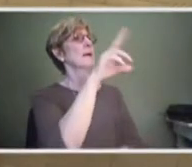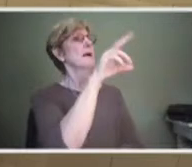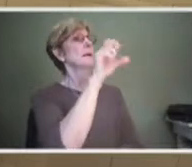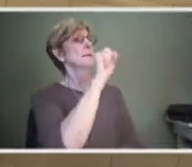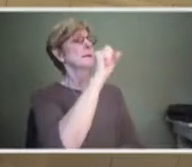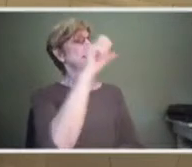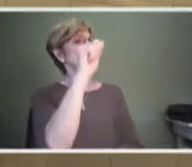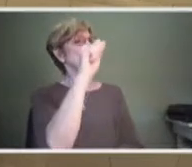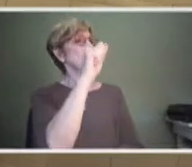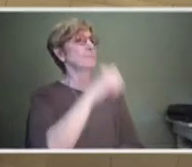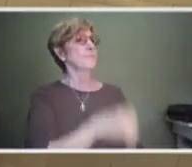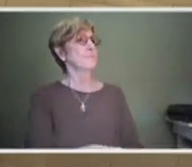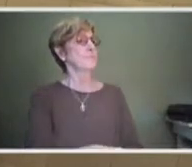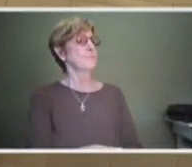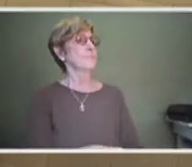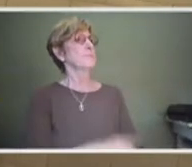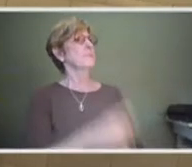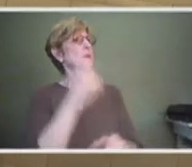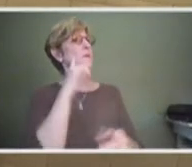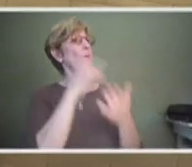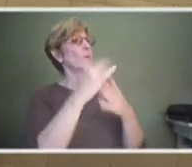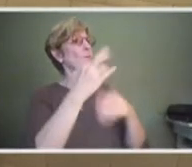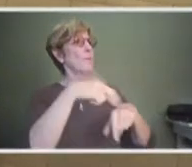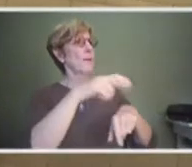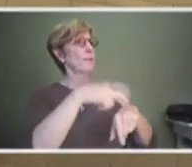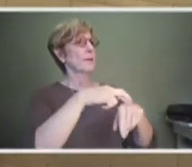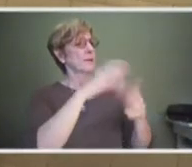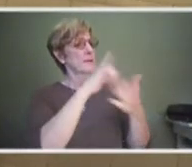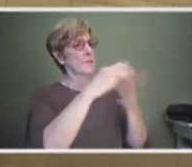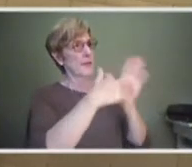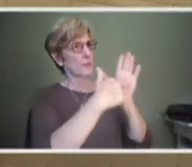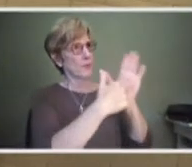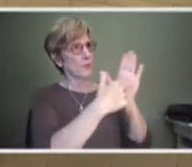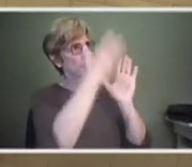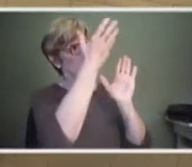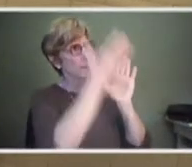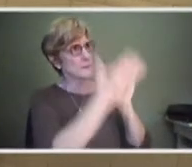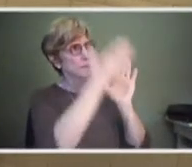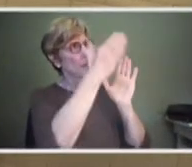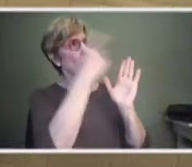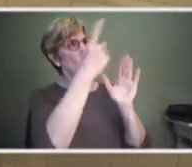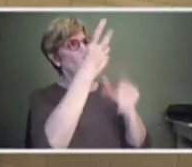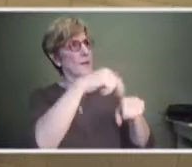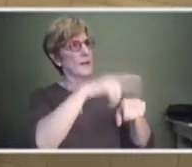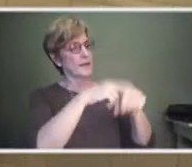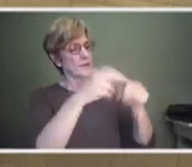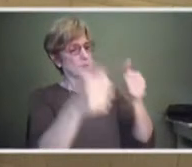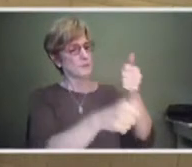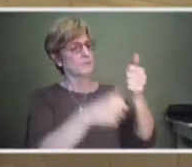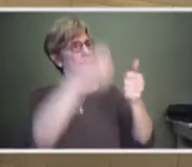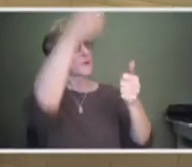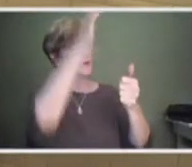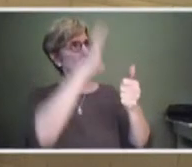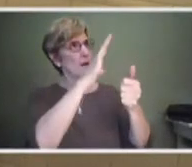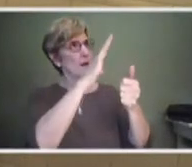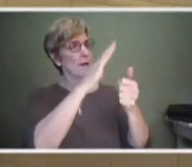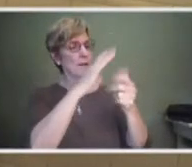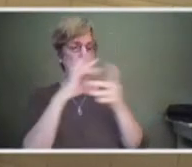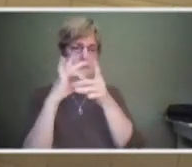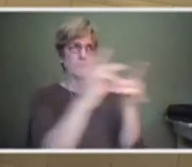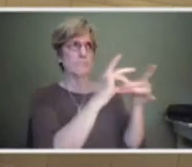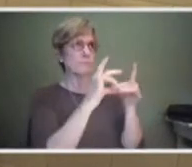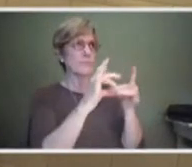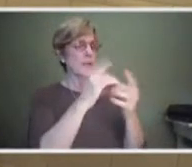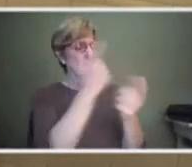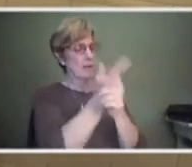States of America and to the republic for which it stands, one nation, under God, indivisible, with